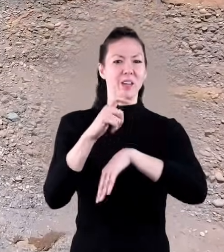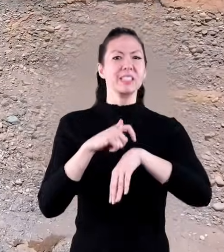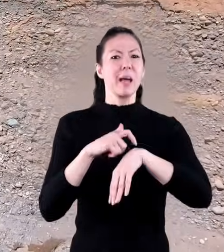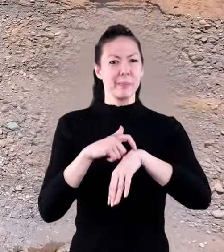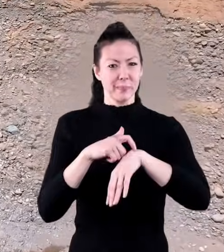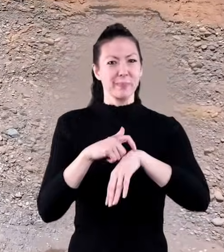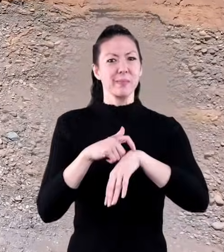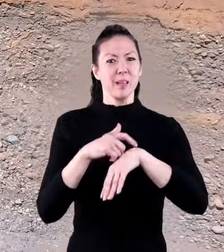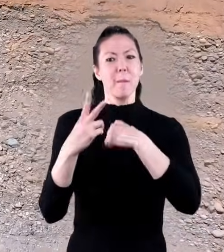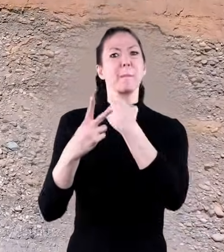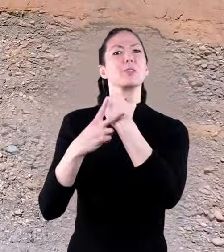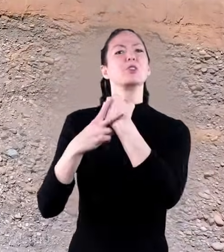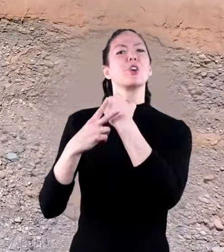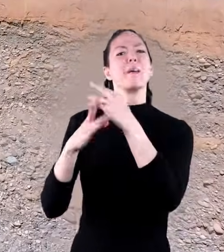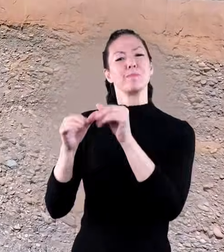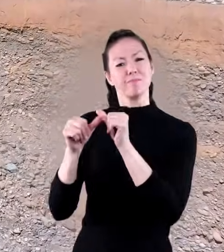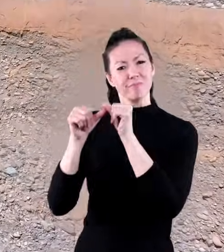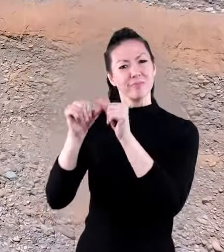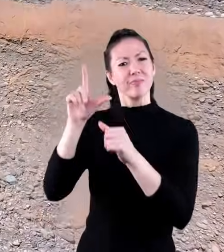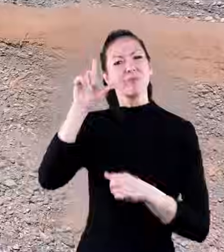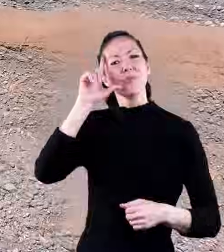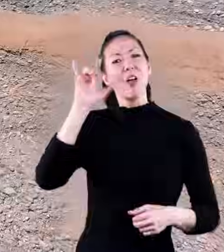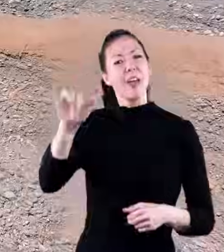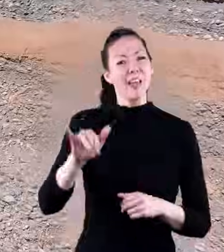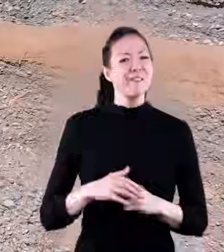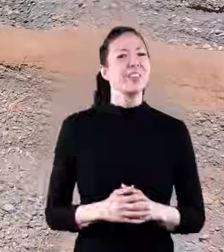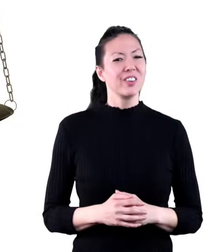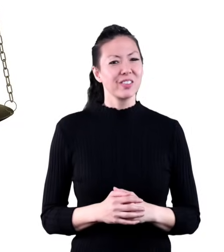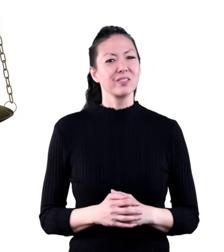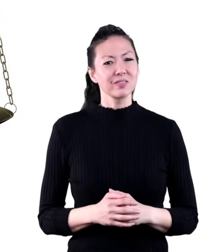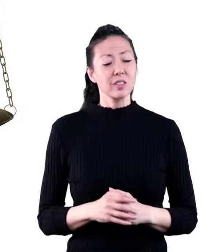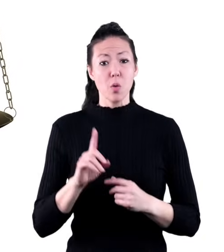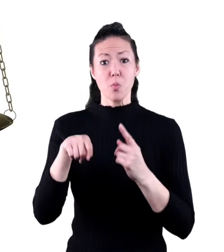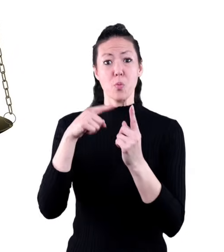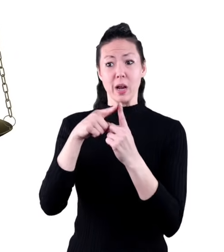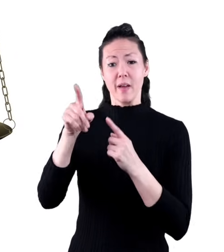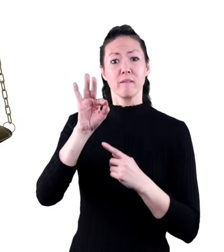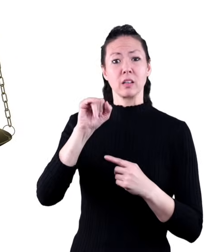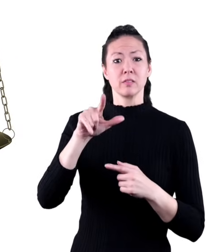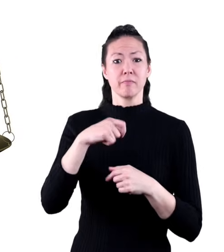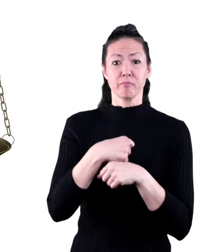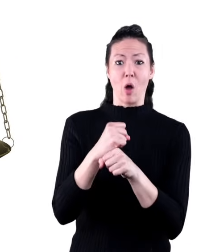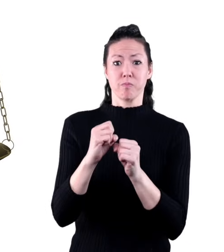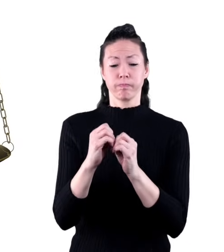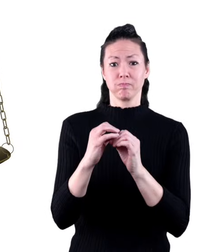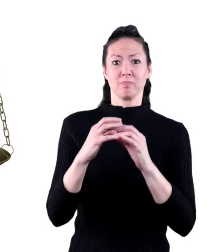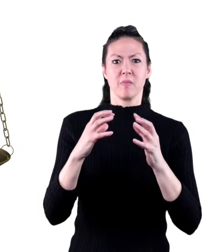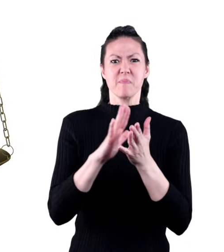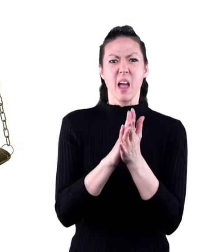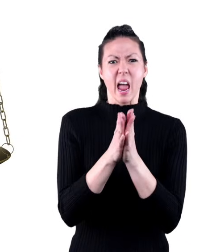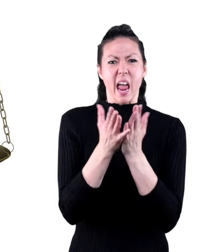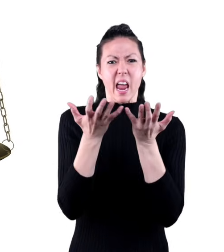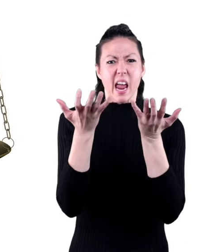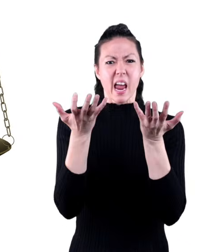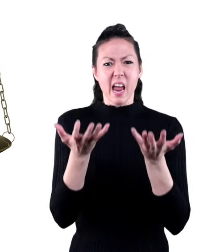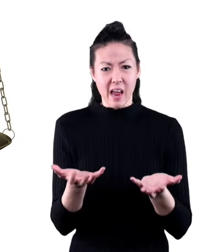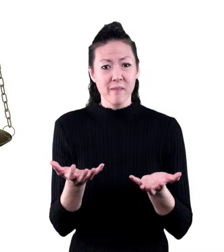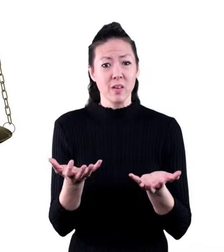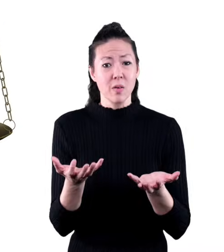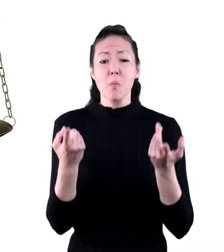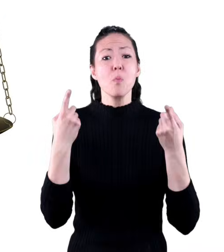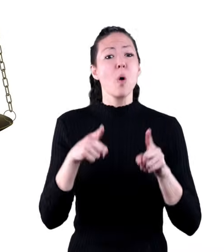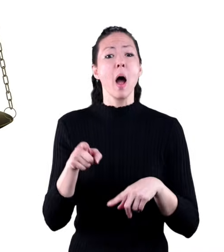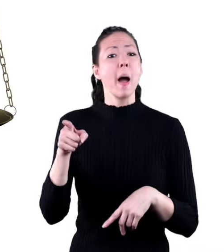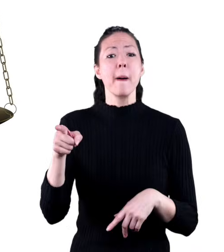top of these remains, thus preserving them forever. When a fossil is formed, it becomes heavier than the original